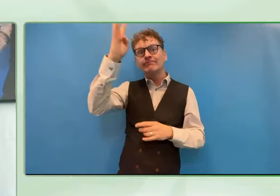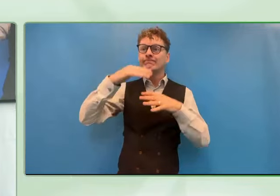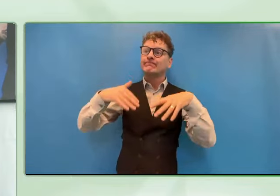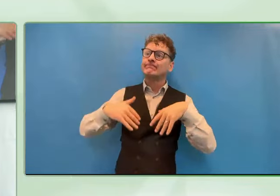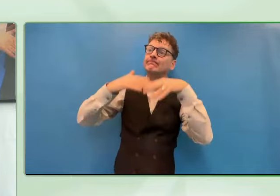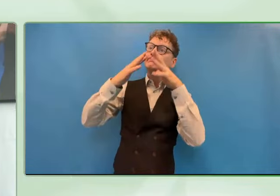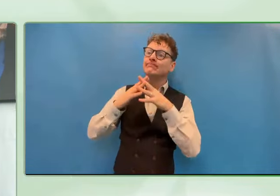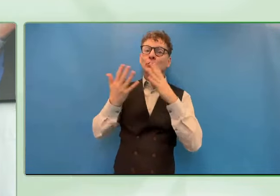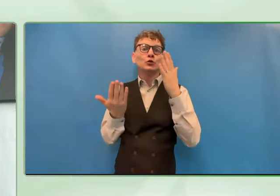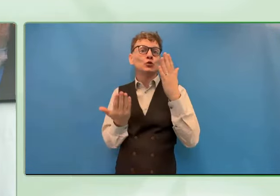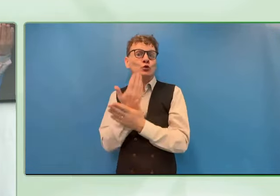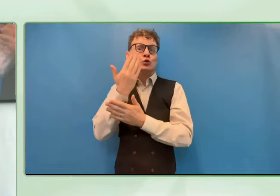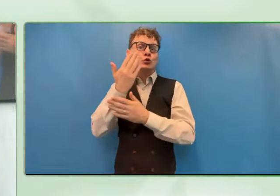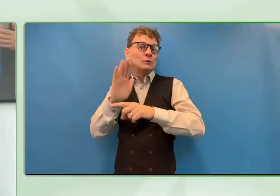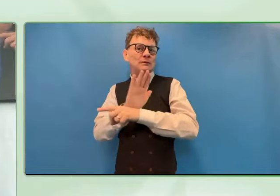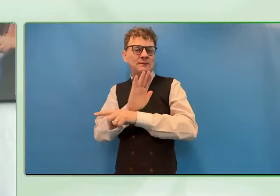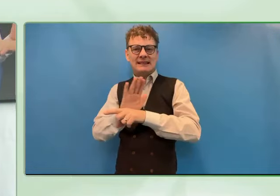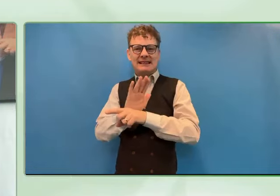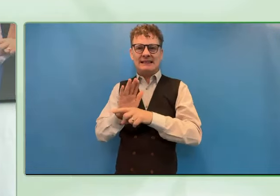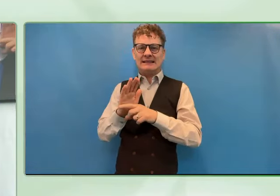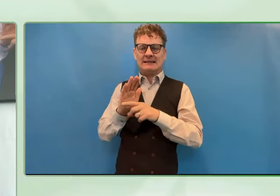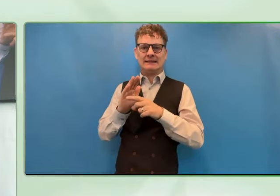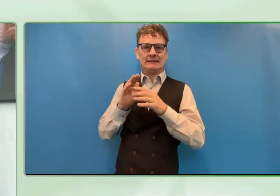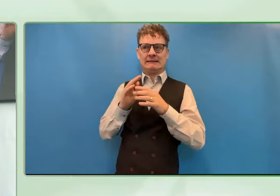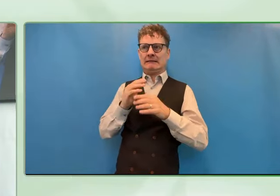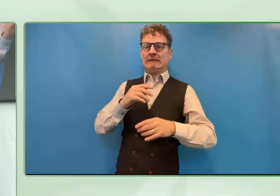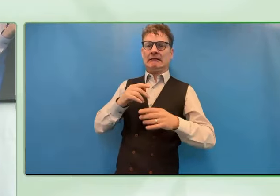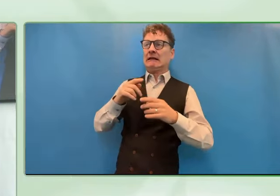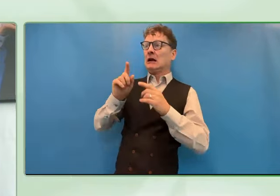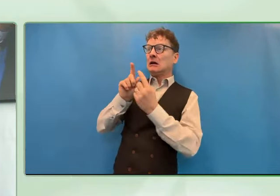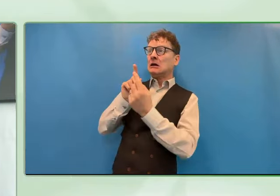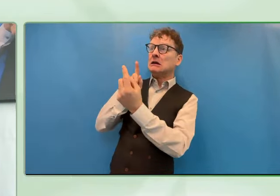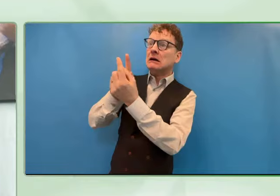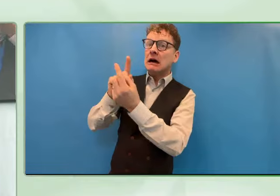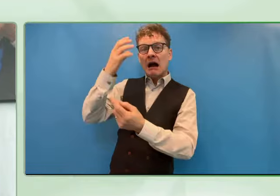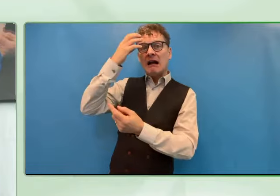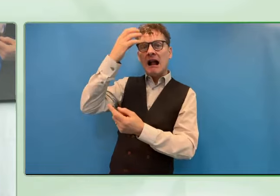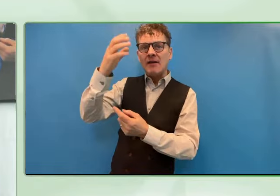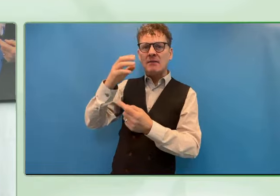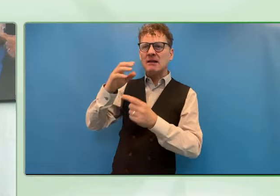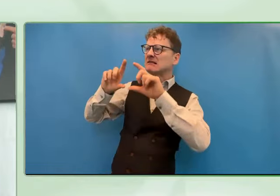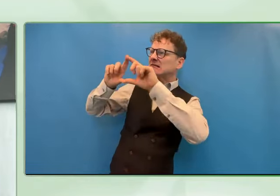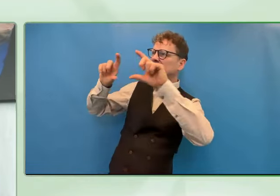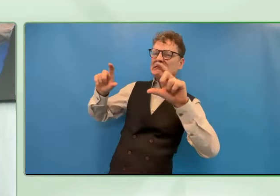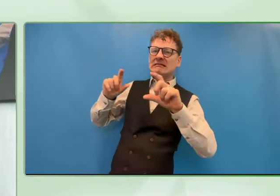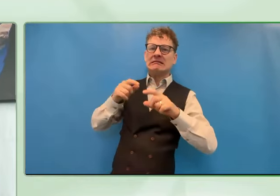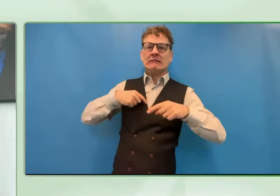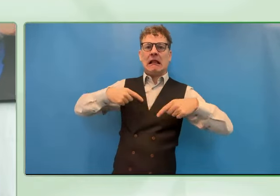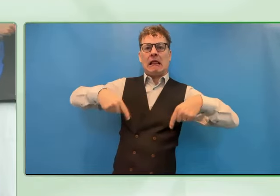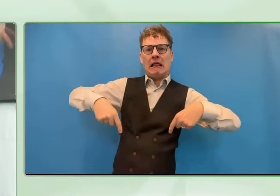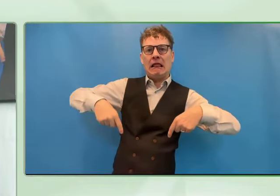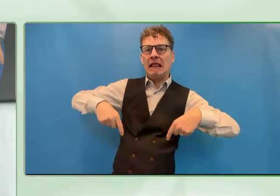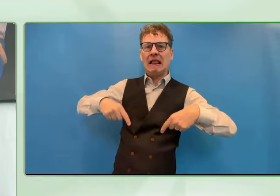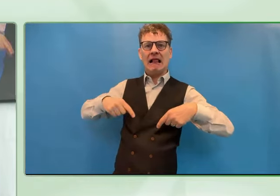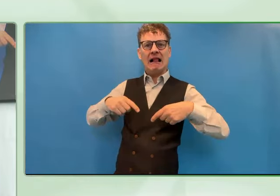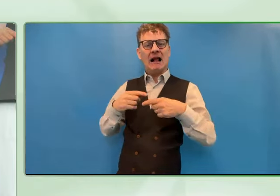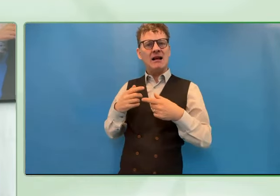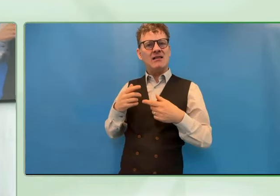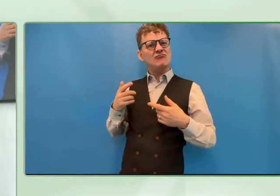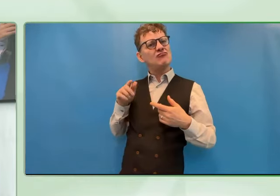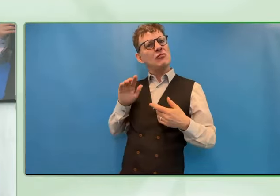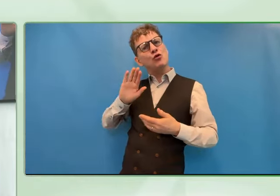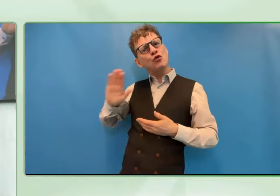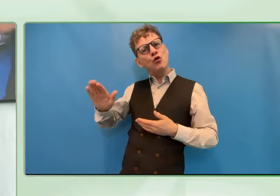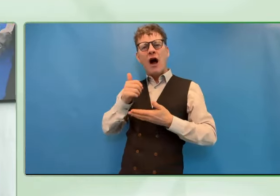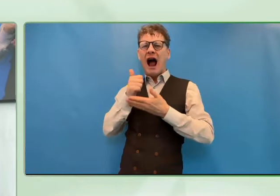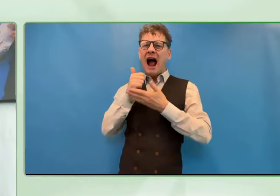by trying to approach a corporate or approach the government. I'm wondering if you could give them some advice. What would you tell them if they were ready